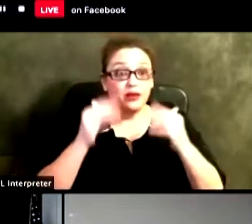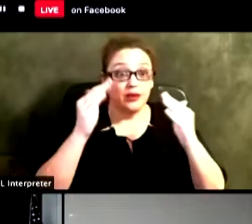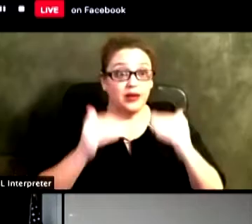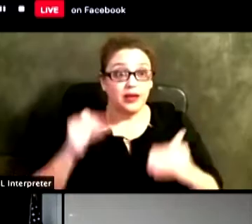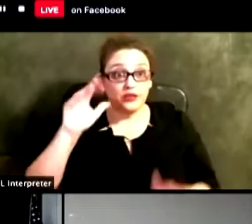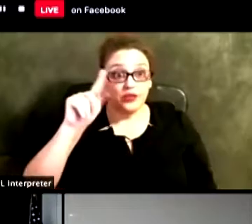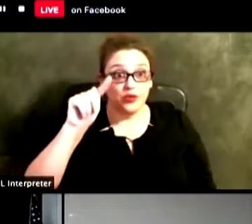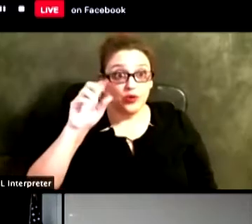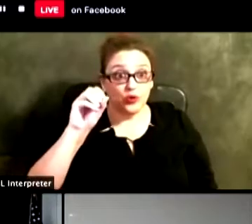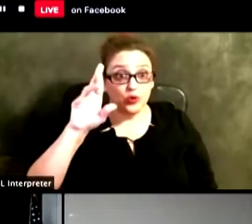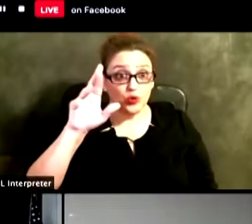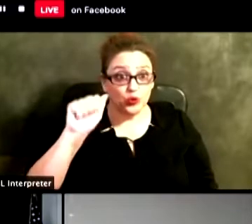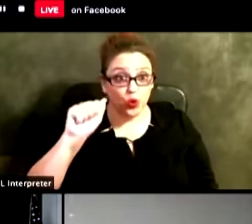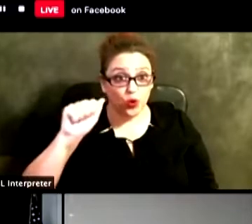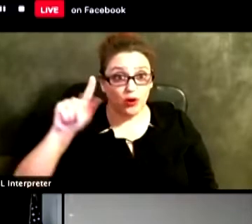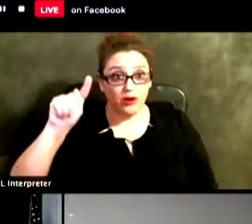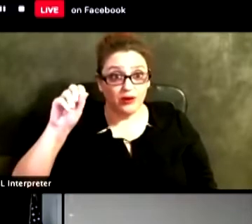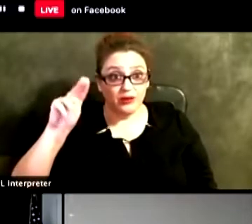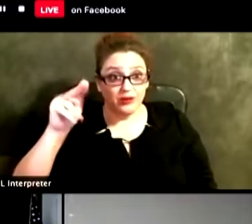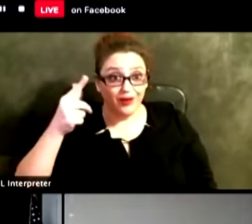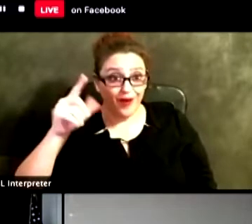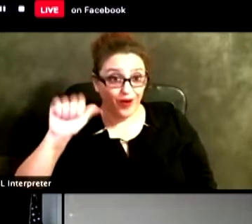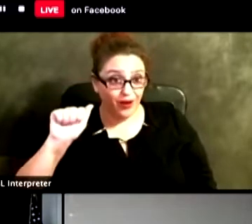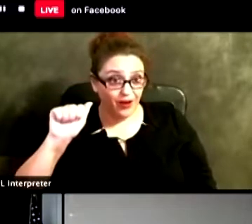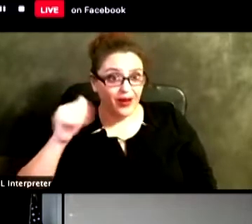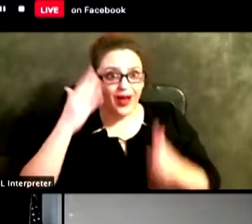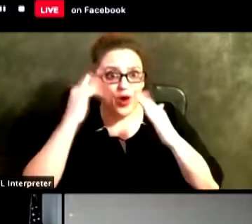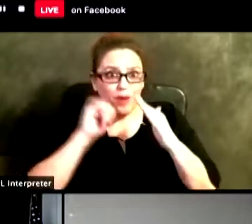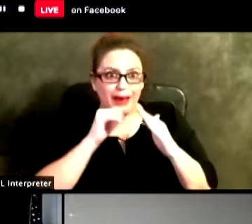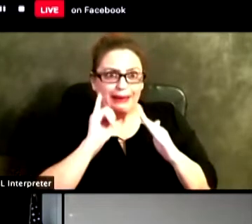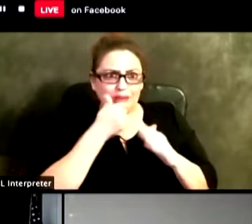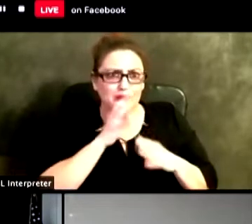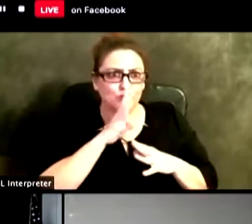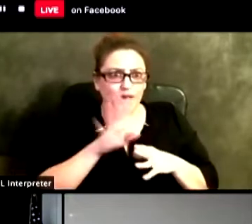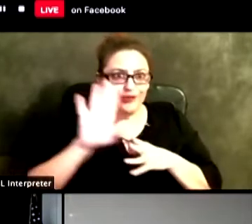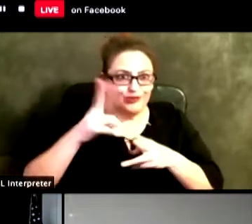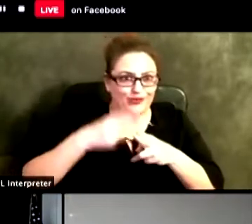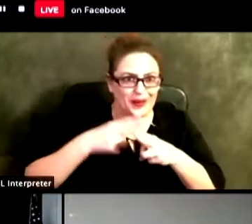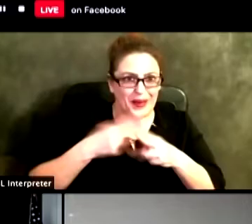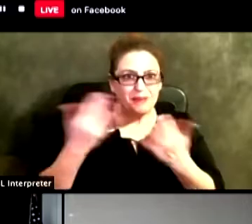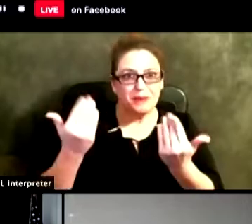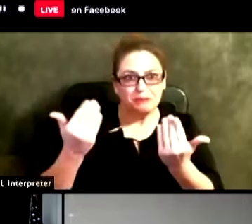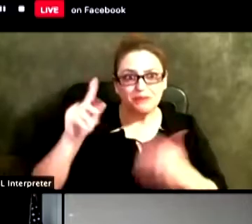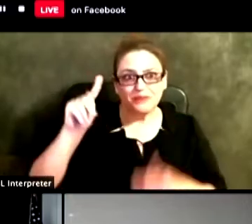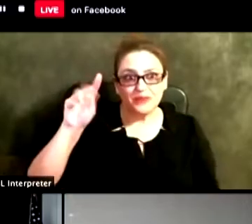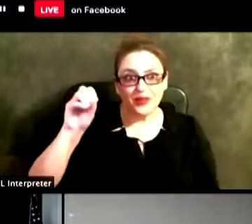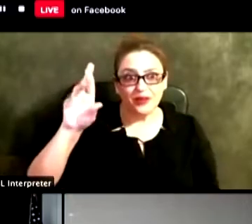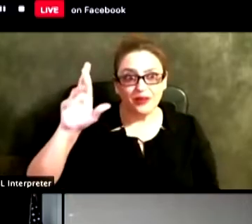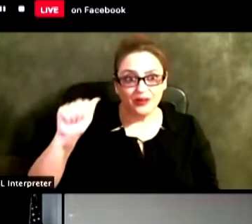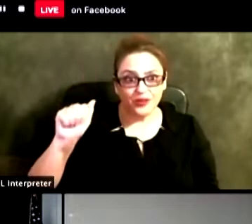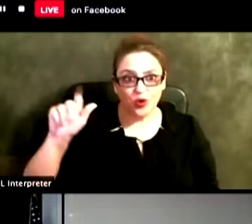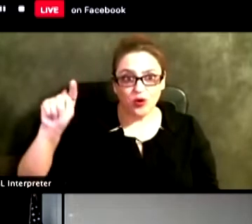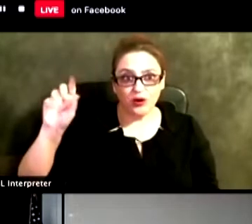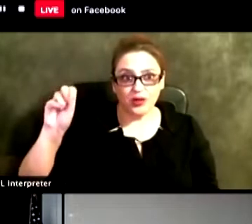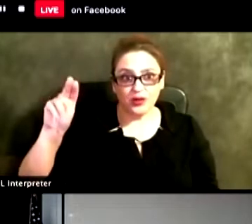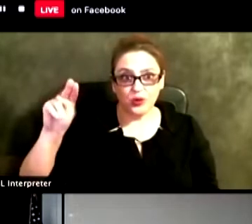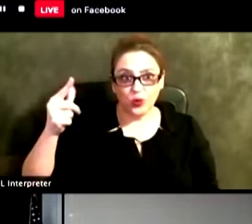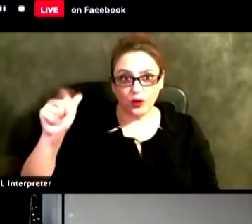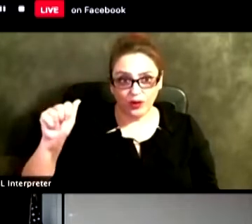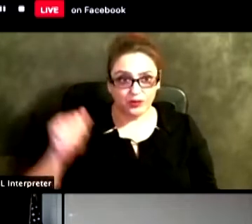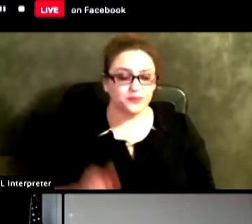hope I didn't terribly mispronounce. Tora Tonga, if you're there, please go ahead. Yeah,